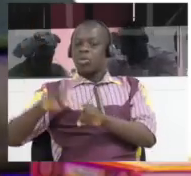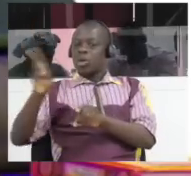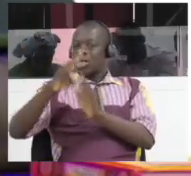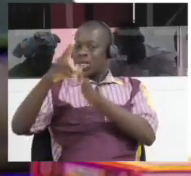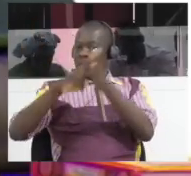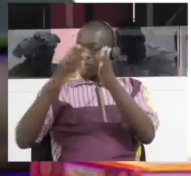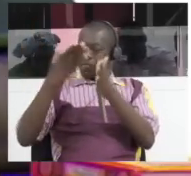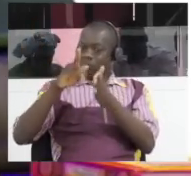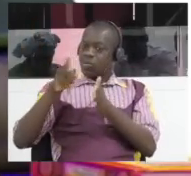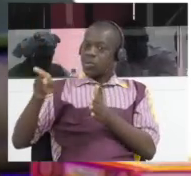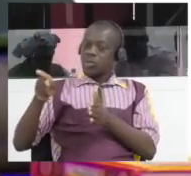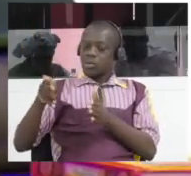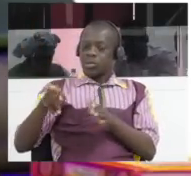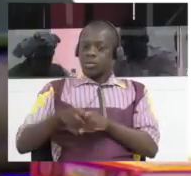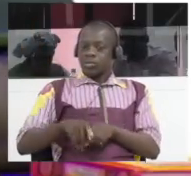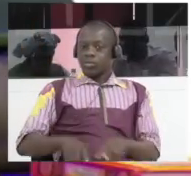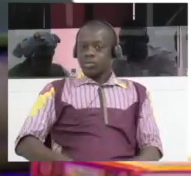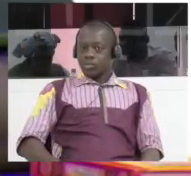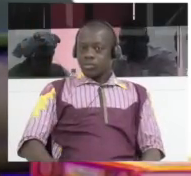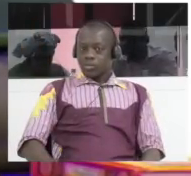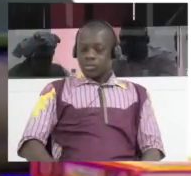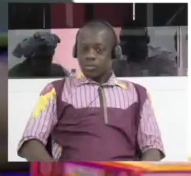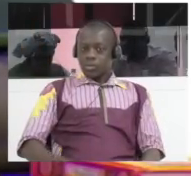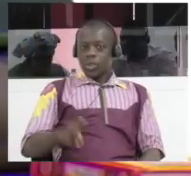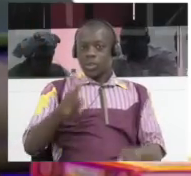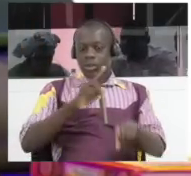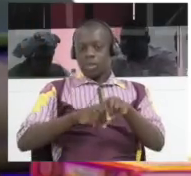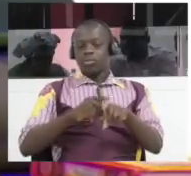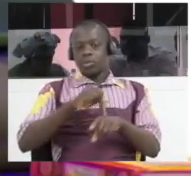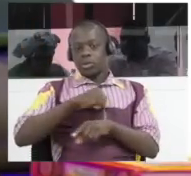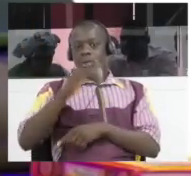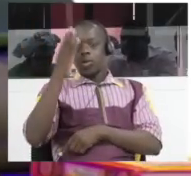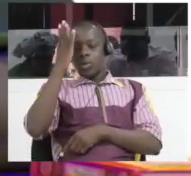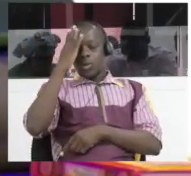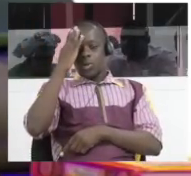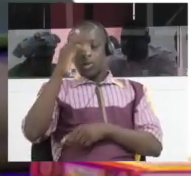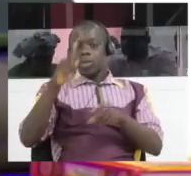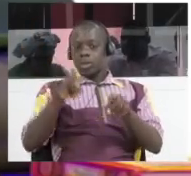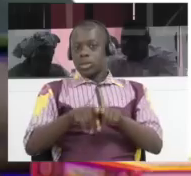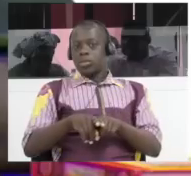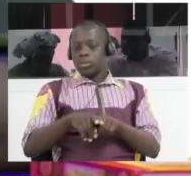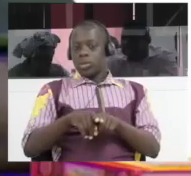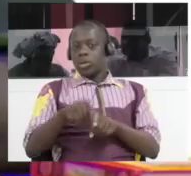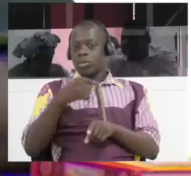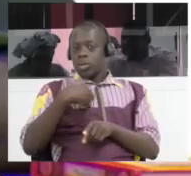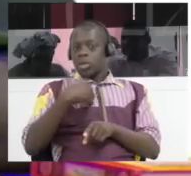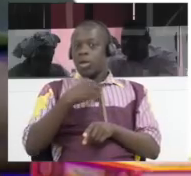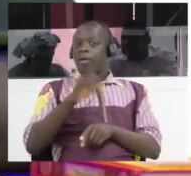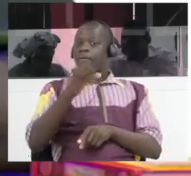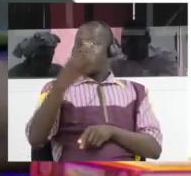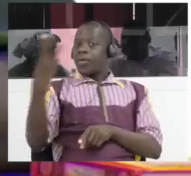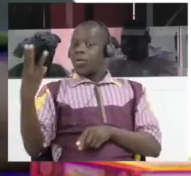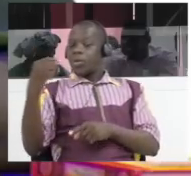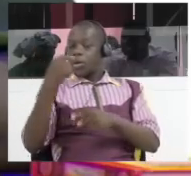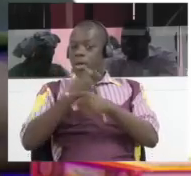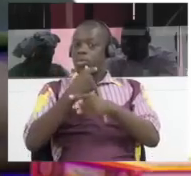Well, at that time, I think they knew that I was one of the few